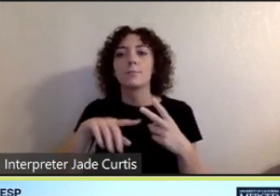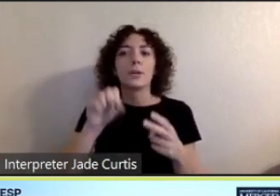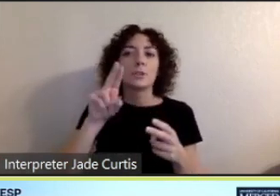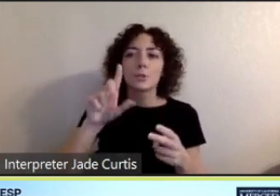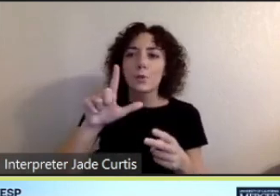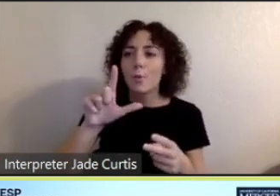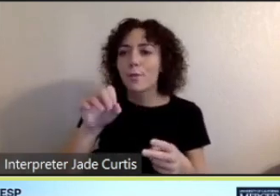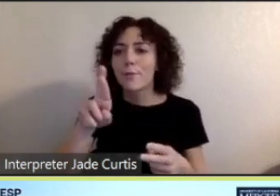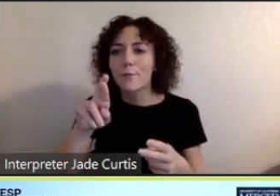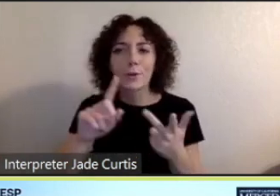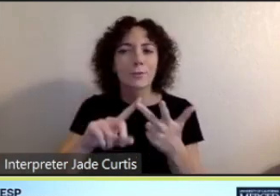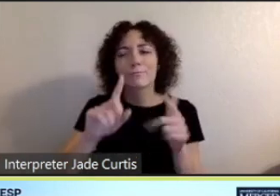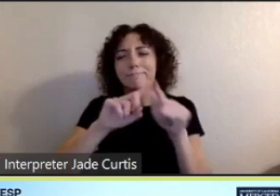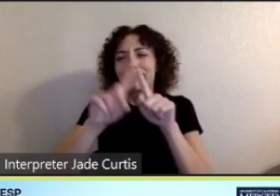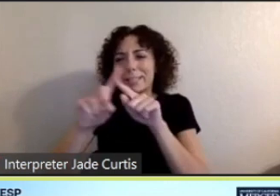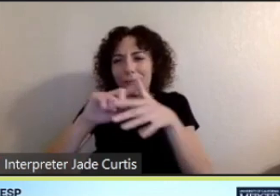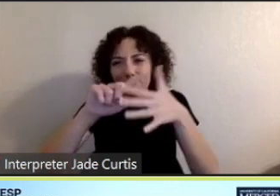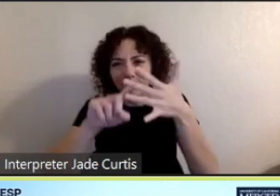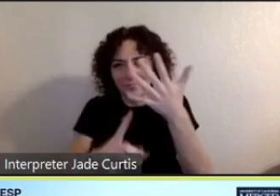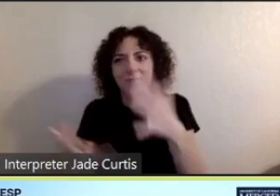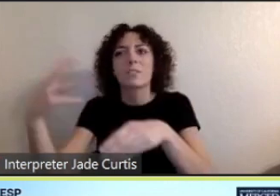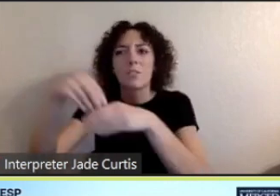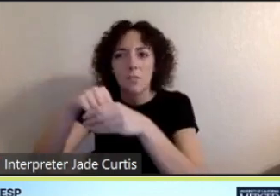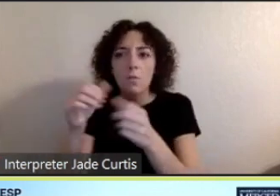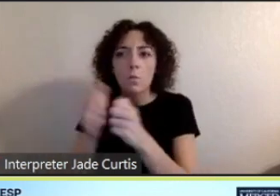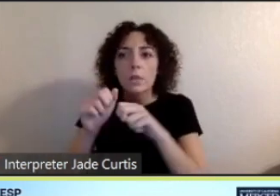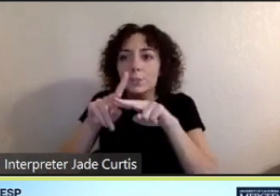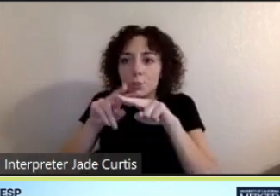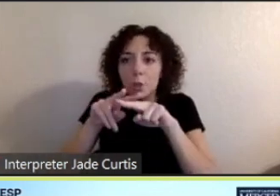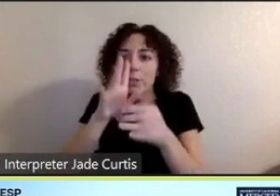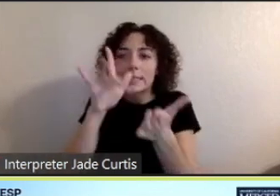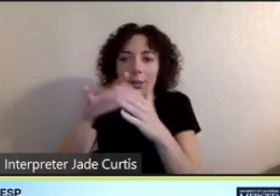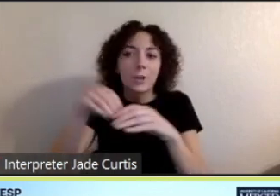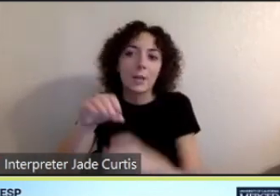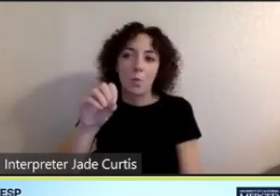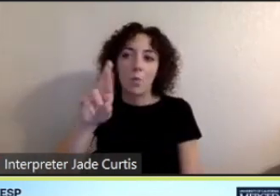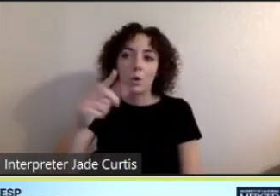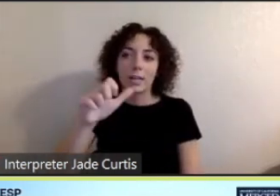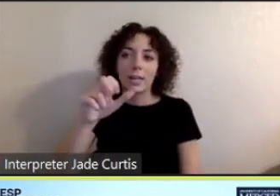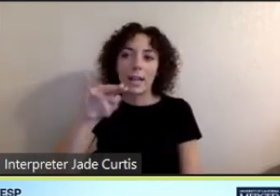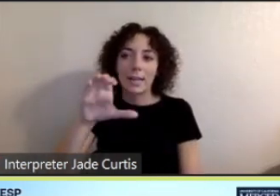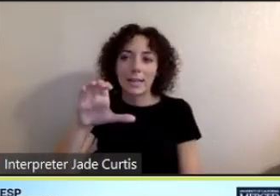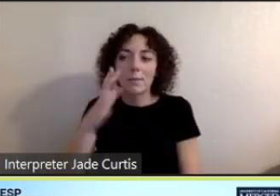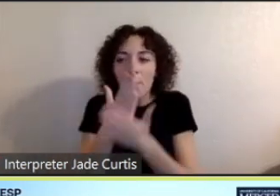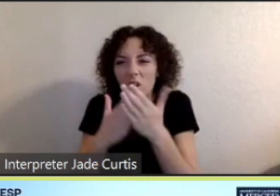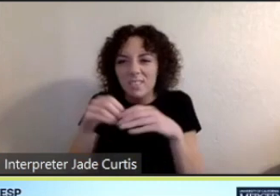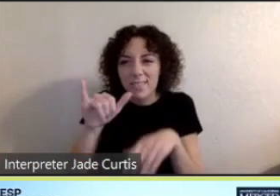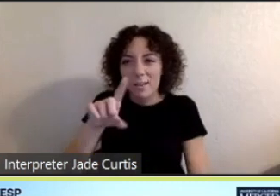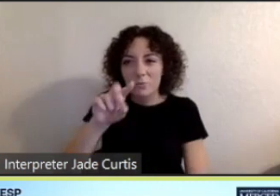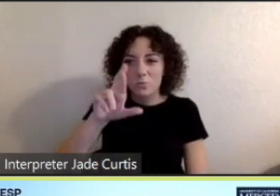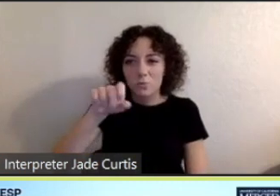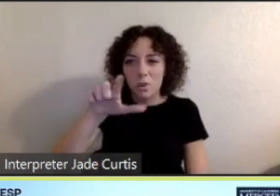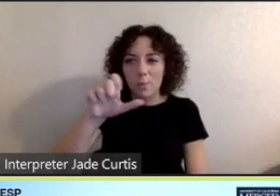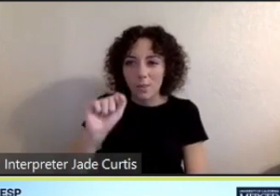that we would expect to see in the salts and organic components of the droplet. The pie chart on the